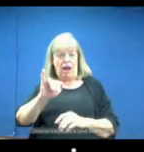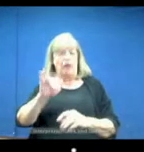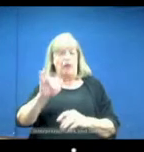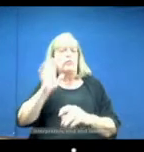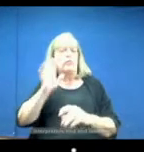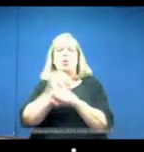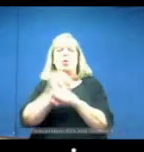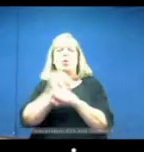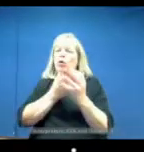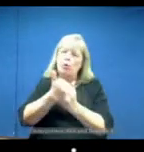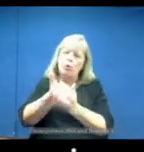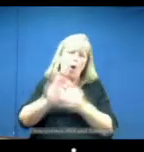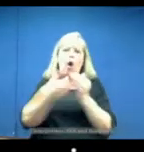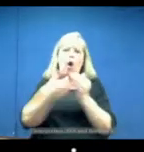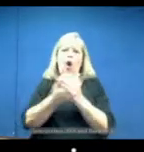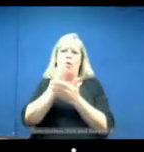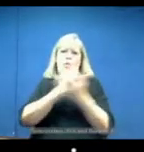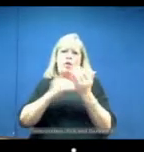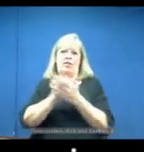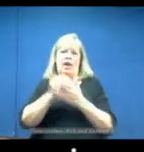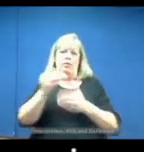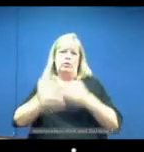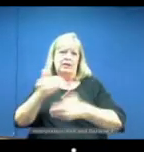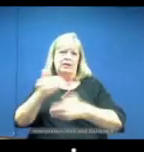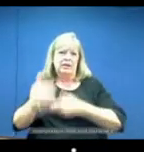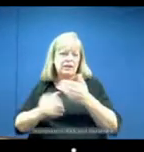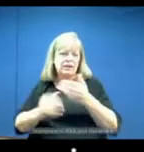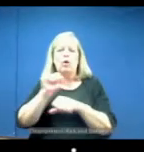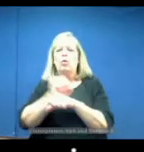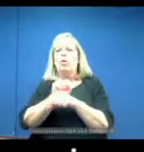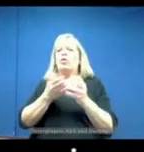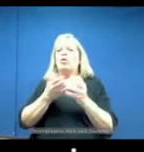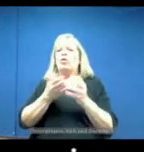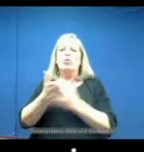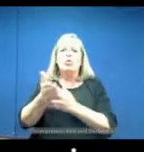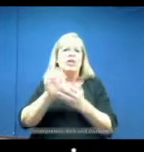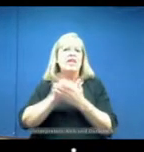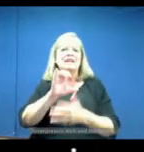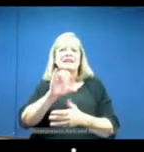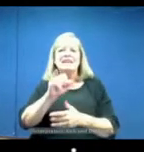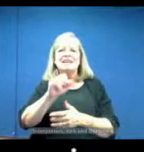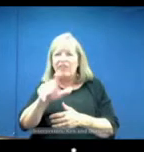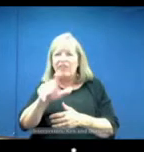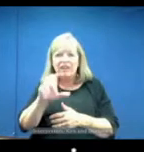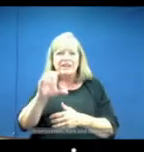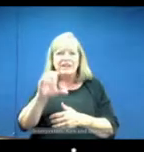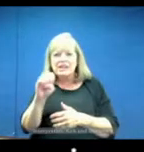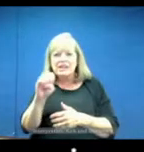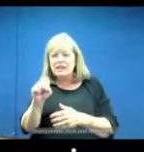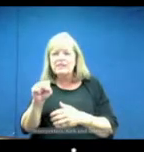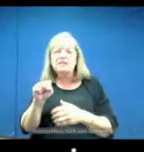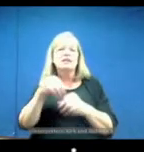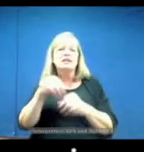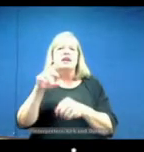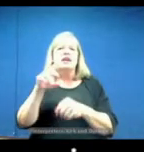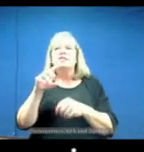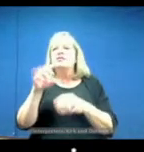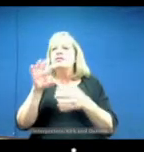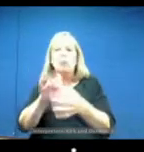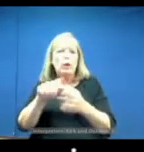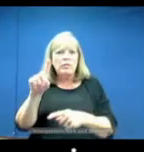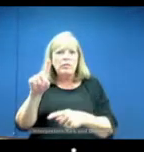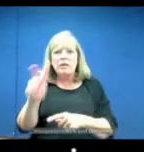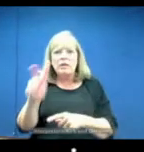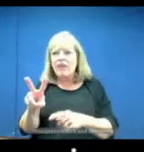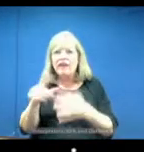that litigant's proceedings, all phases of the civil cases, the domestic violence matters,